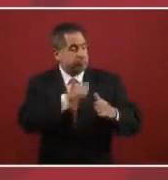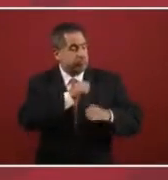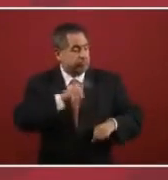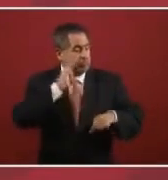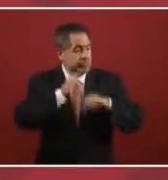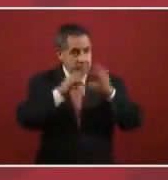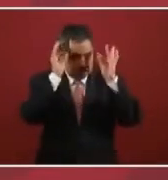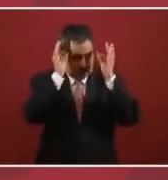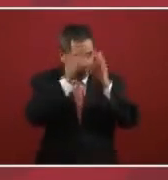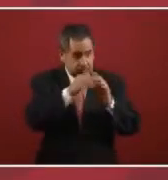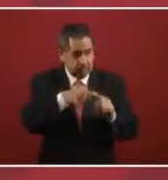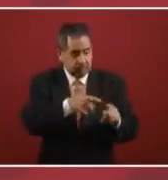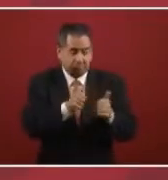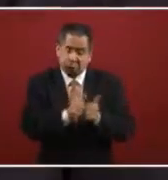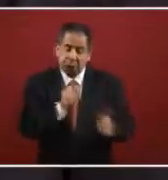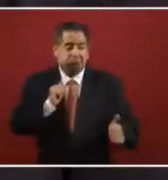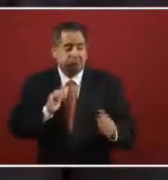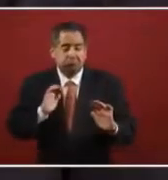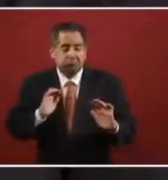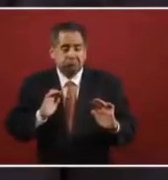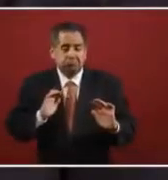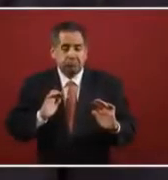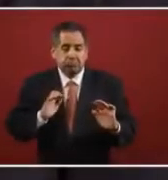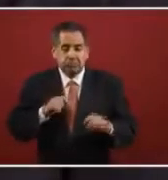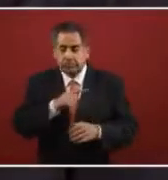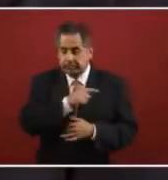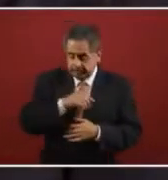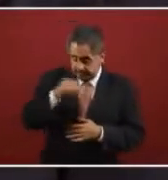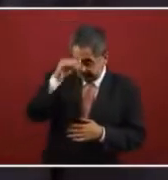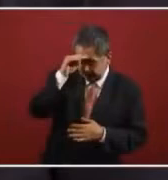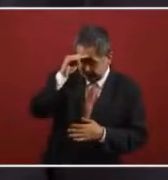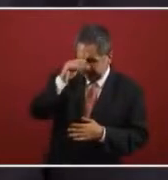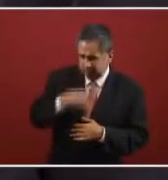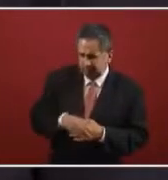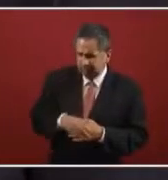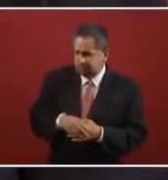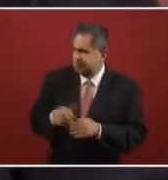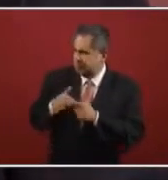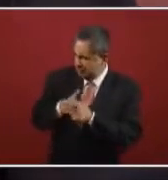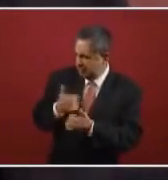or you'll be in charge of the customs department. Dice, "Pero qué sabes". And No, he no, stayed vamos a